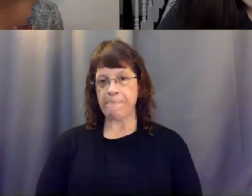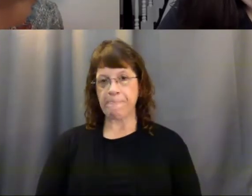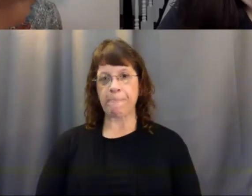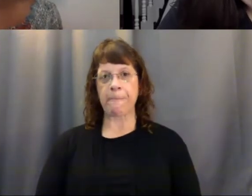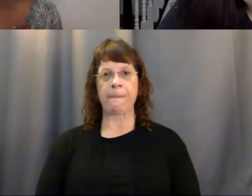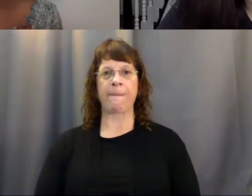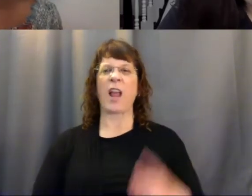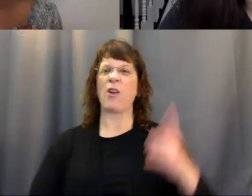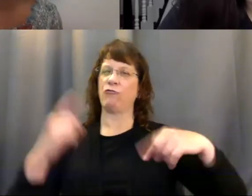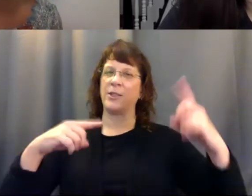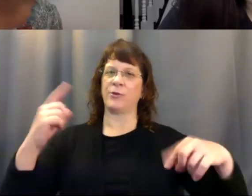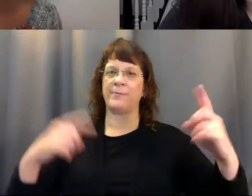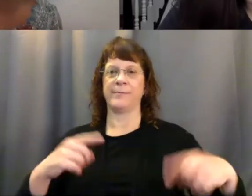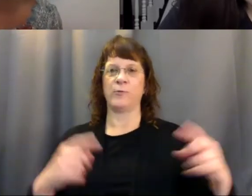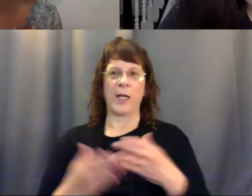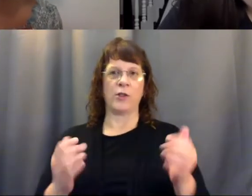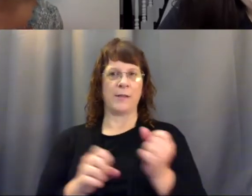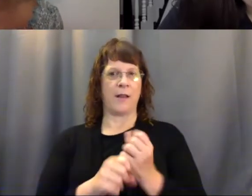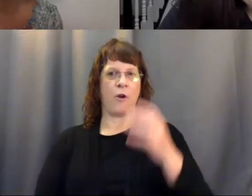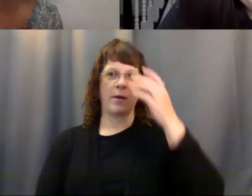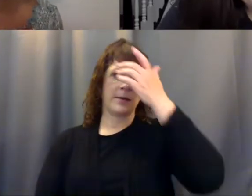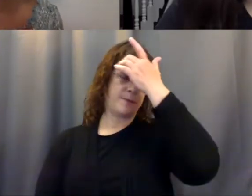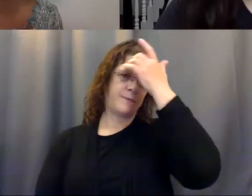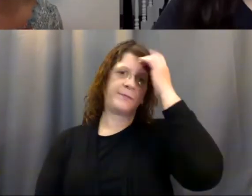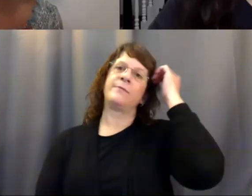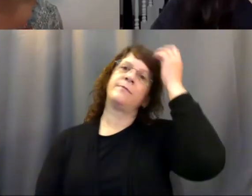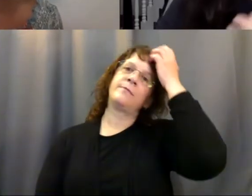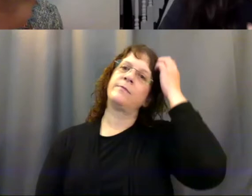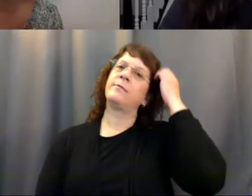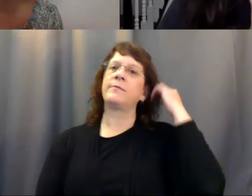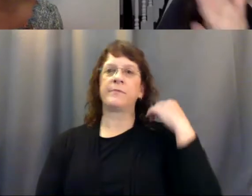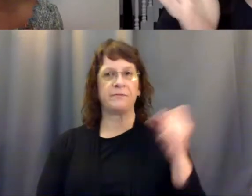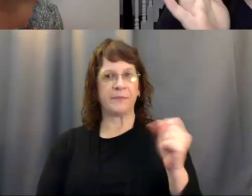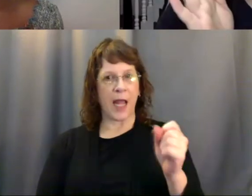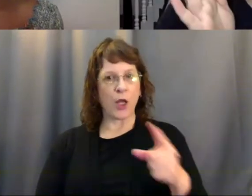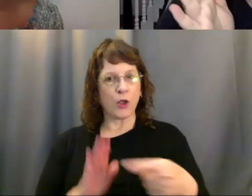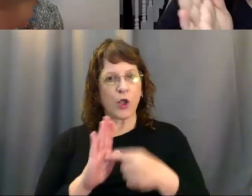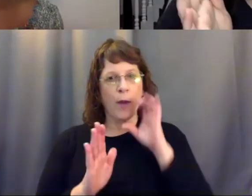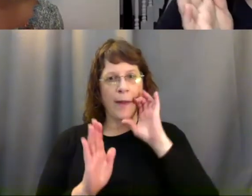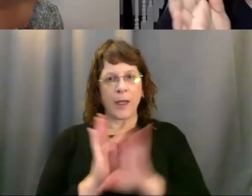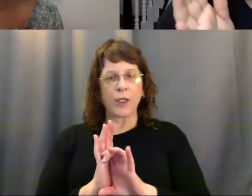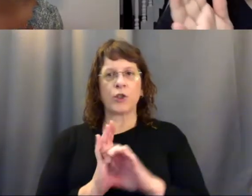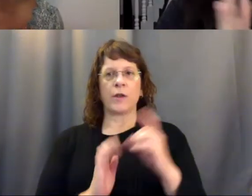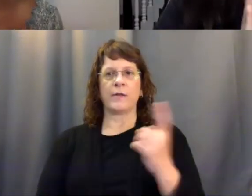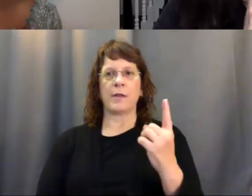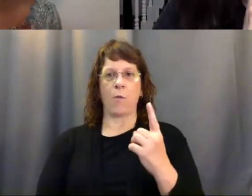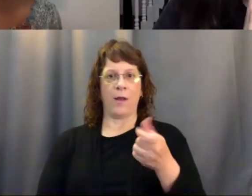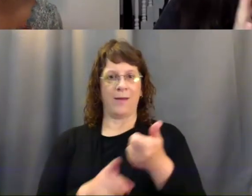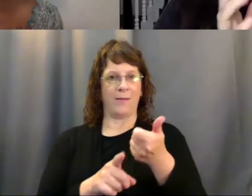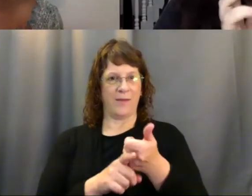It's a range. There's a range of things that can cause it. Yeah. So when you showed that picture of someone who had had a stroke,